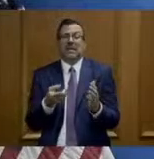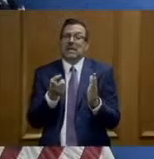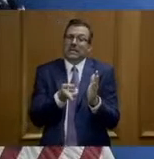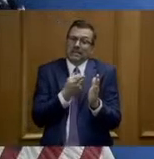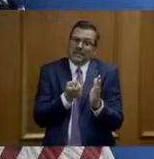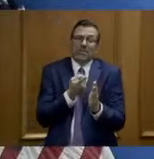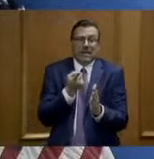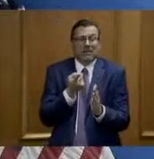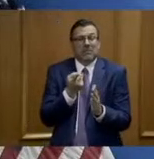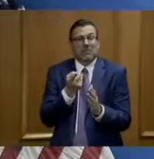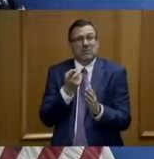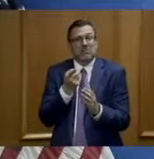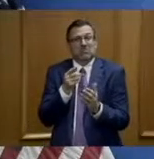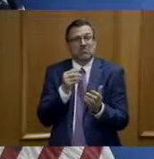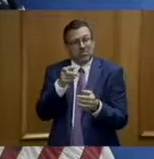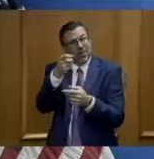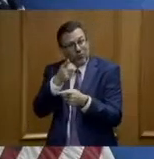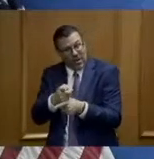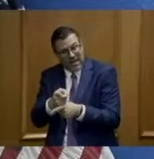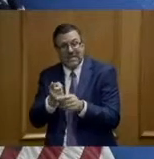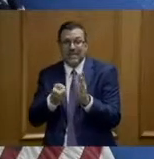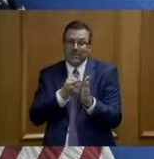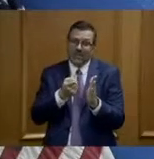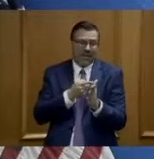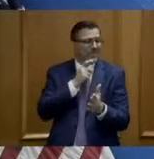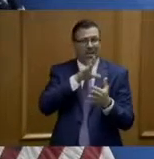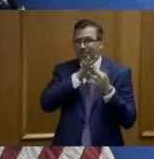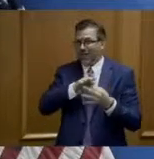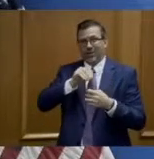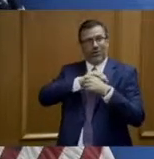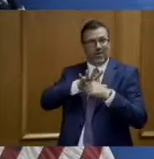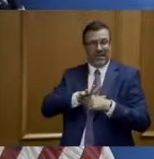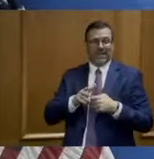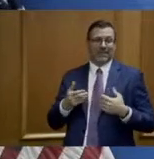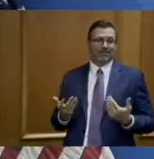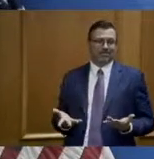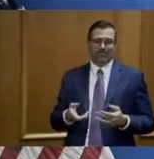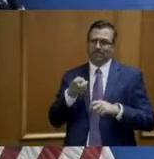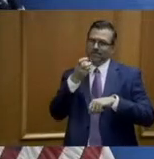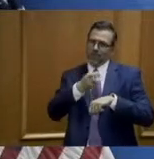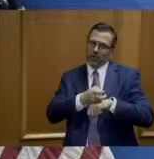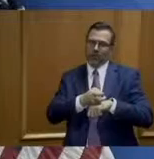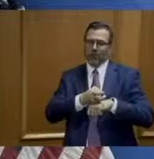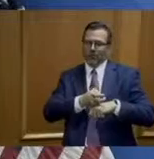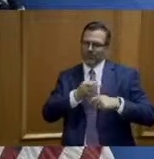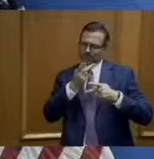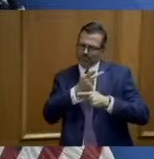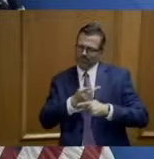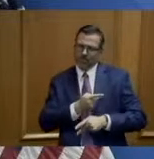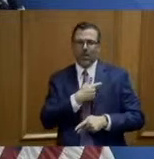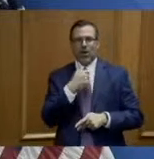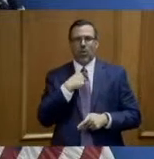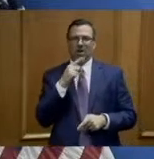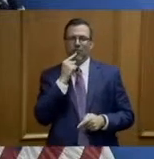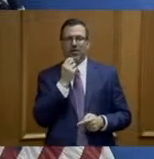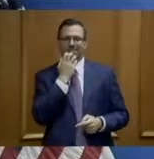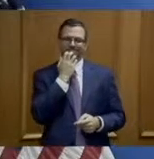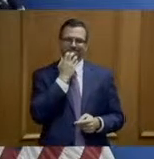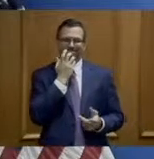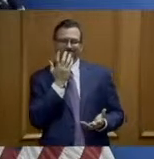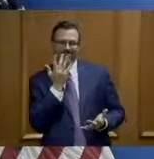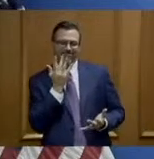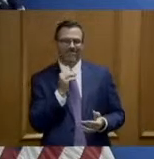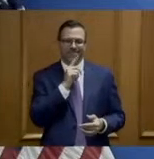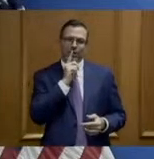cases and some of them don't. We collect that information and have actually had significant discussion on whether or not to post that information. Have